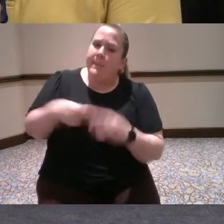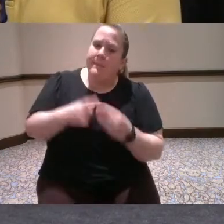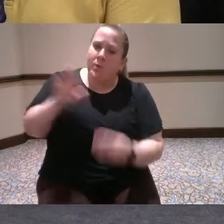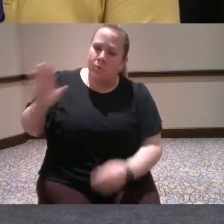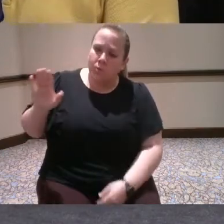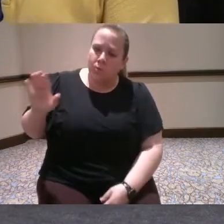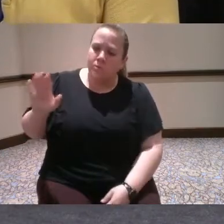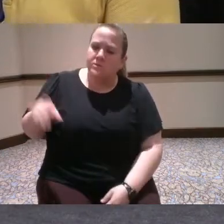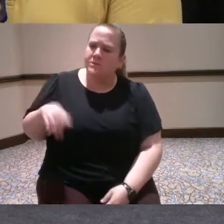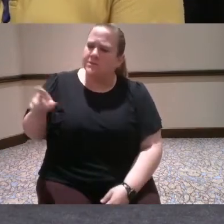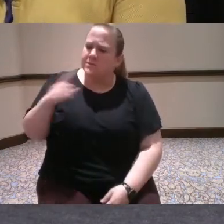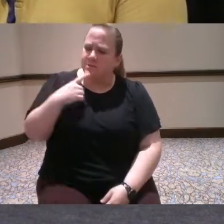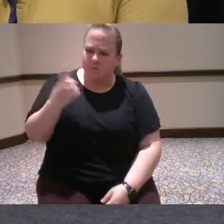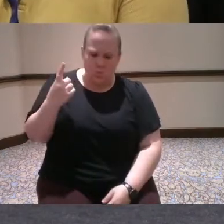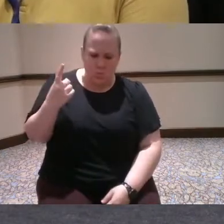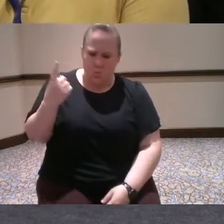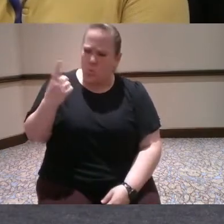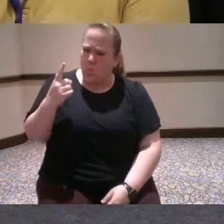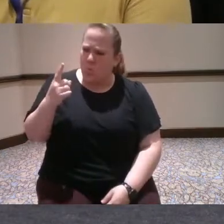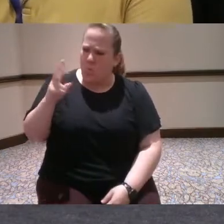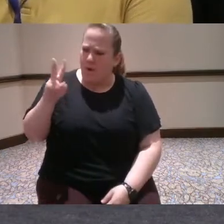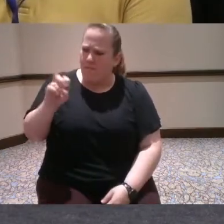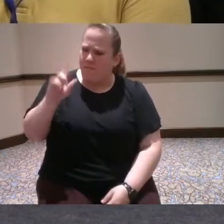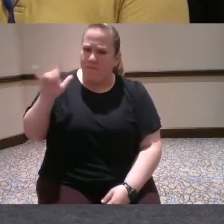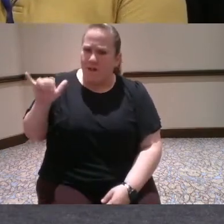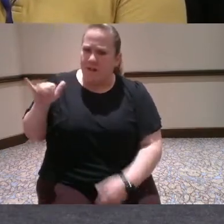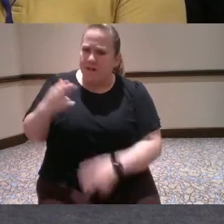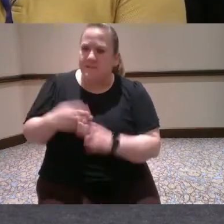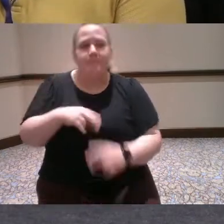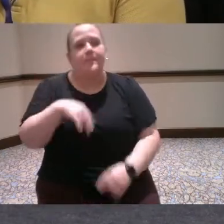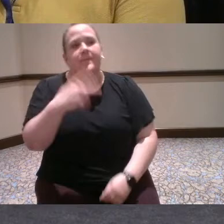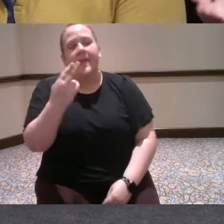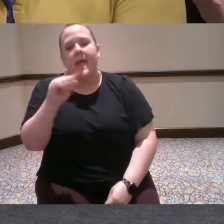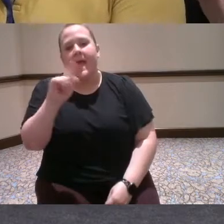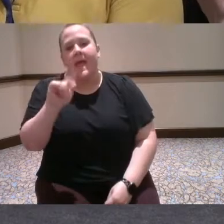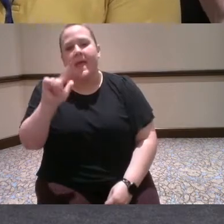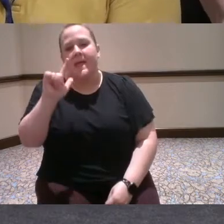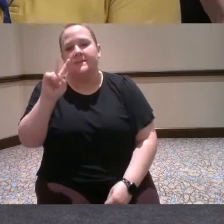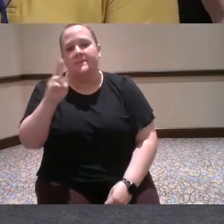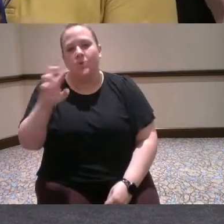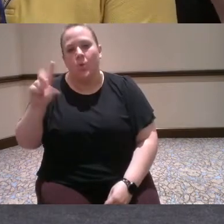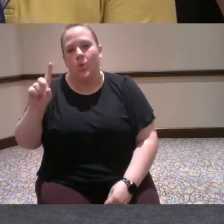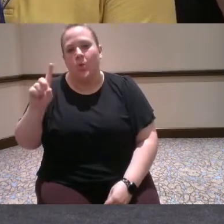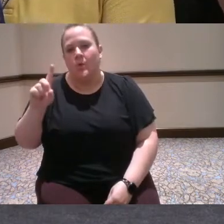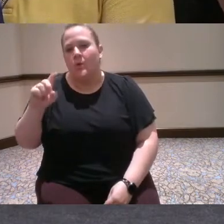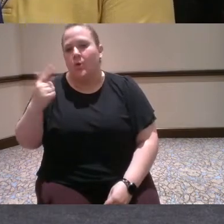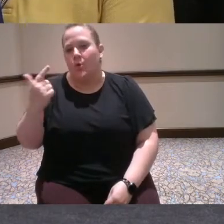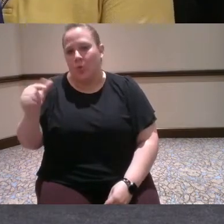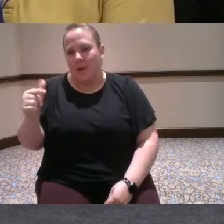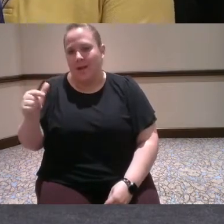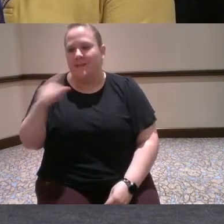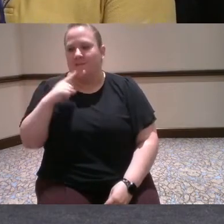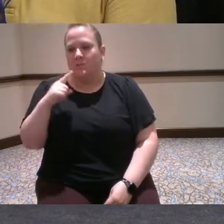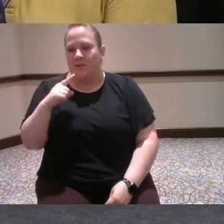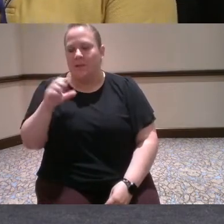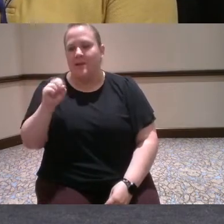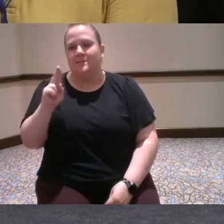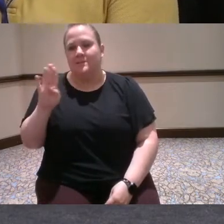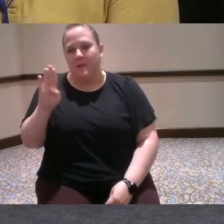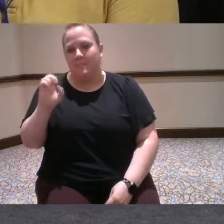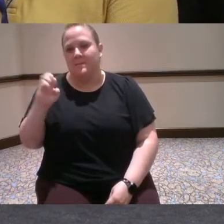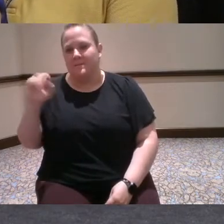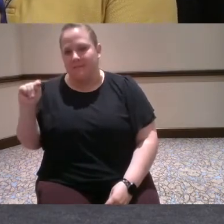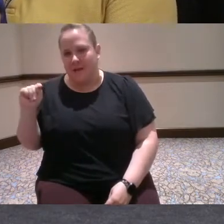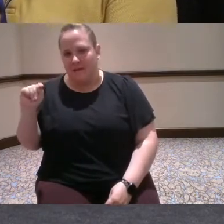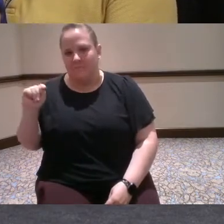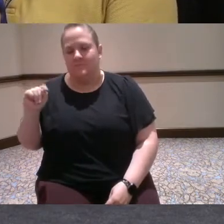tell me about, is it One Valley is the name of the place you're doing it? Yeah, it is Hazelwood Green. It's like a little sub thing of Hazelwood Green.